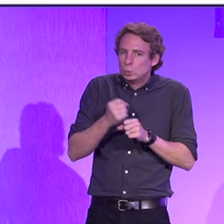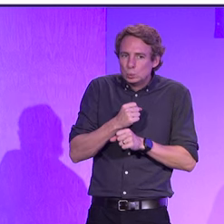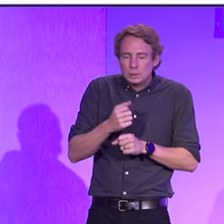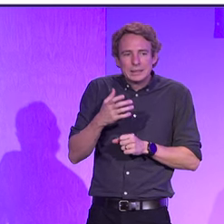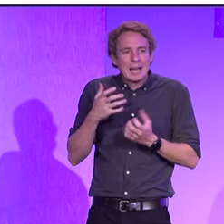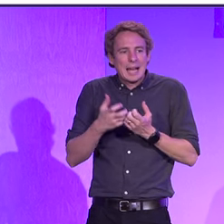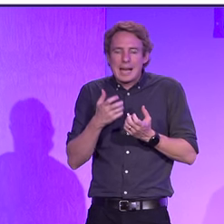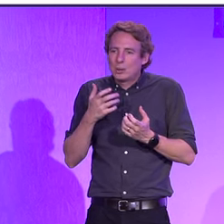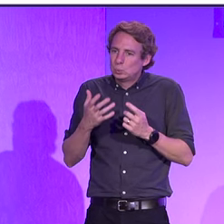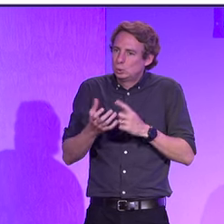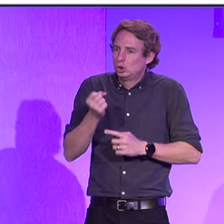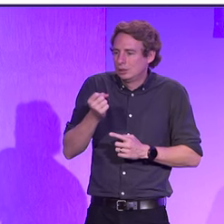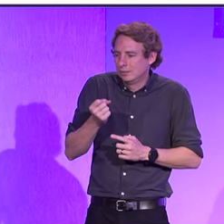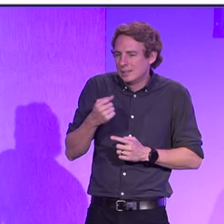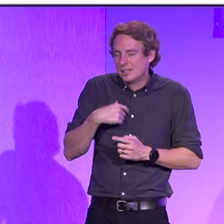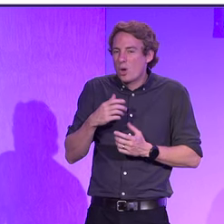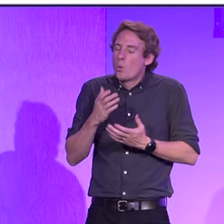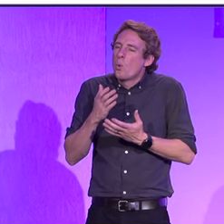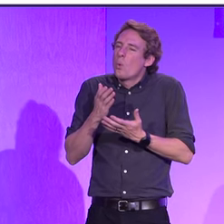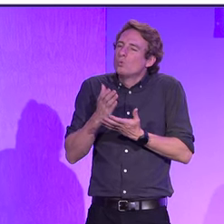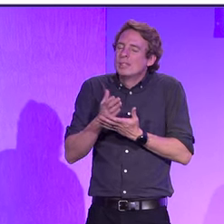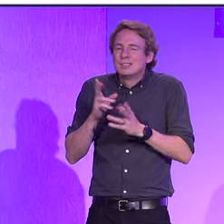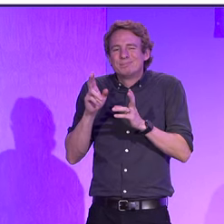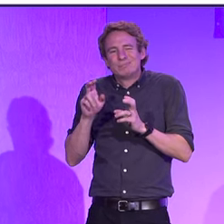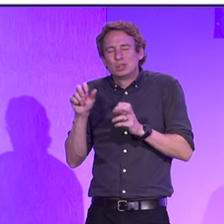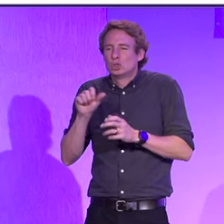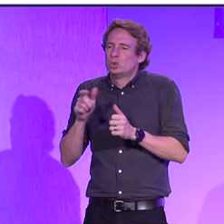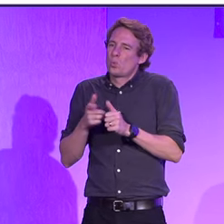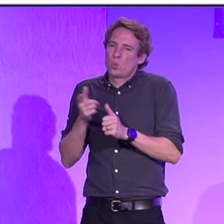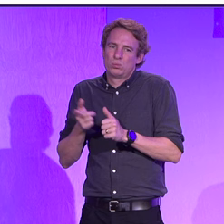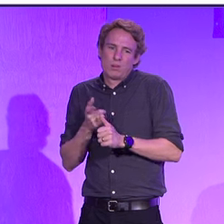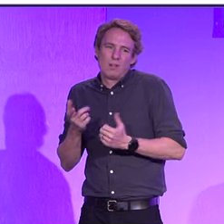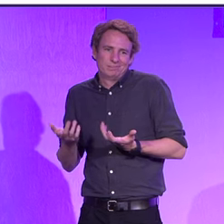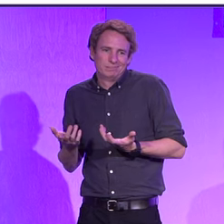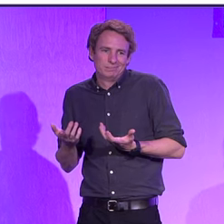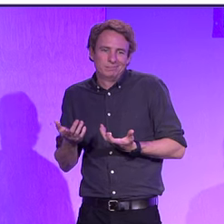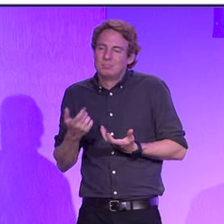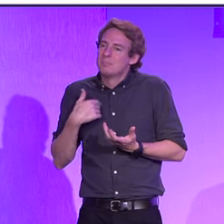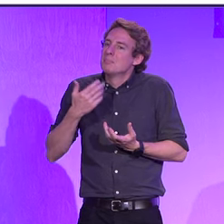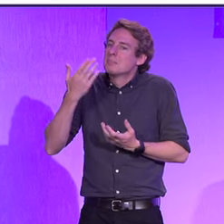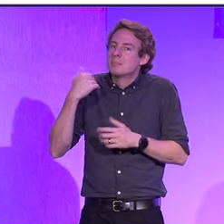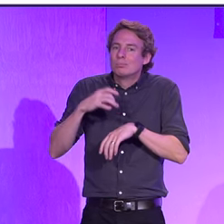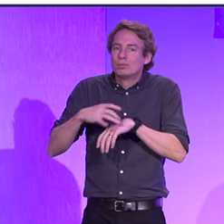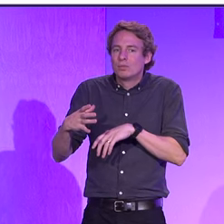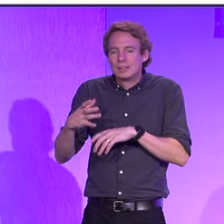doing and how to get there, so it's just kind of like ideally an autopilot step. When I was